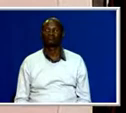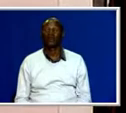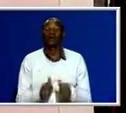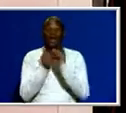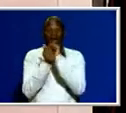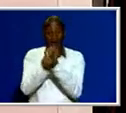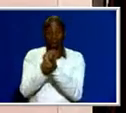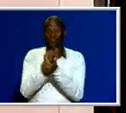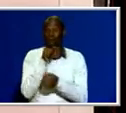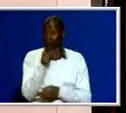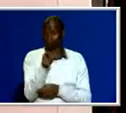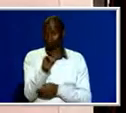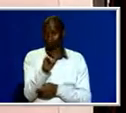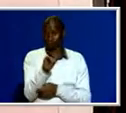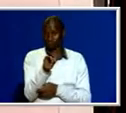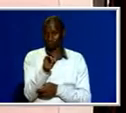And adaptation